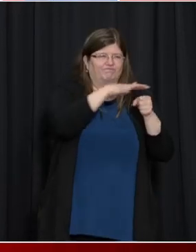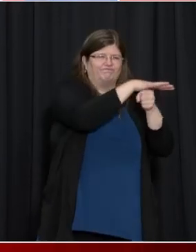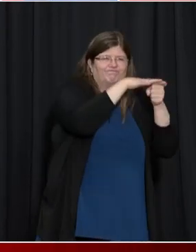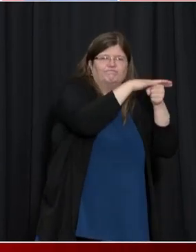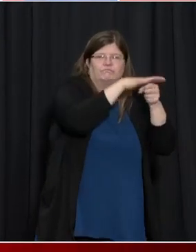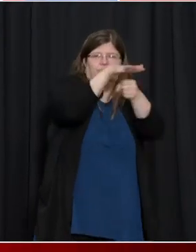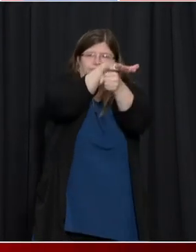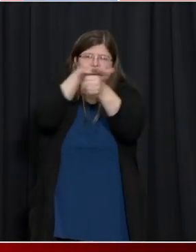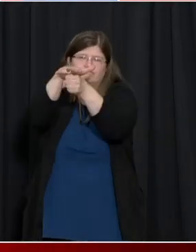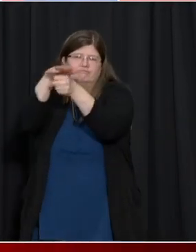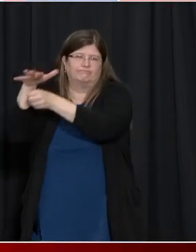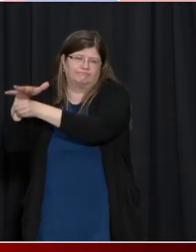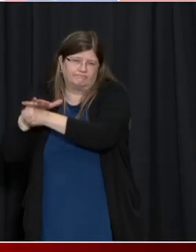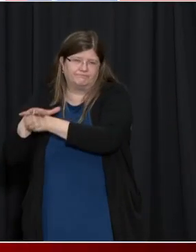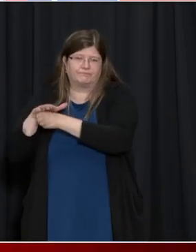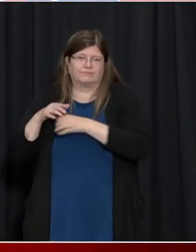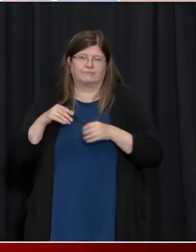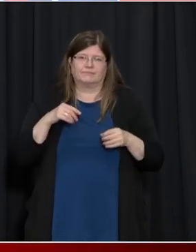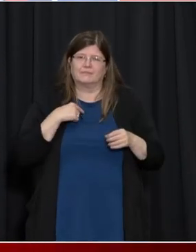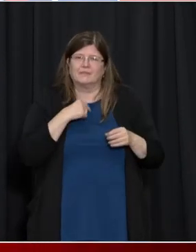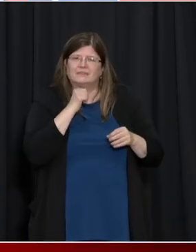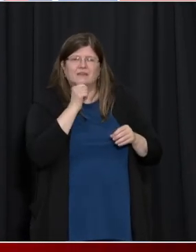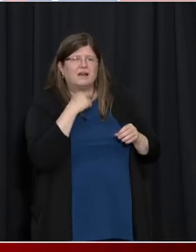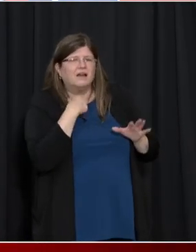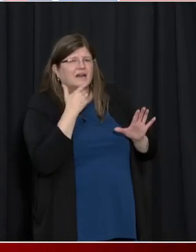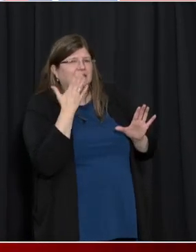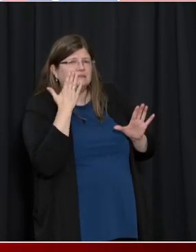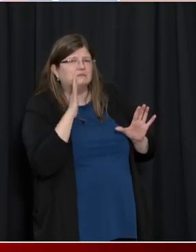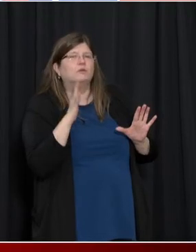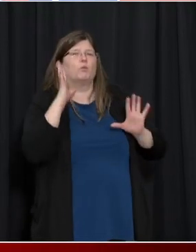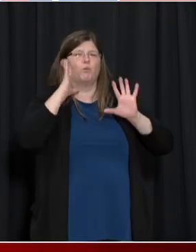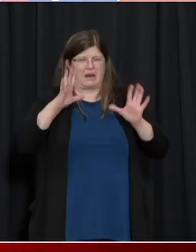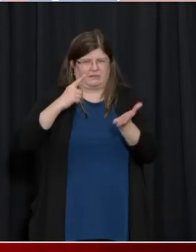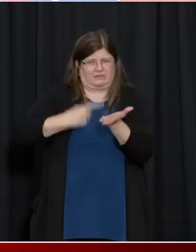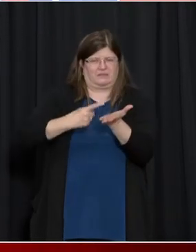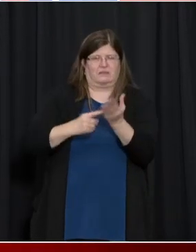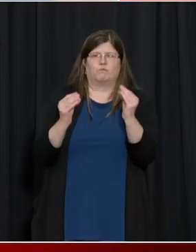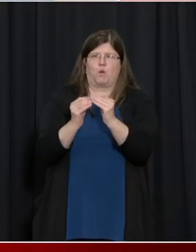to talk more about schools tomorrow.